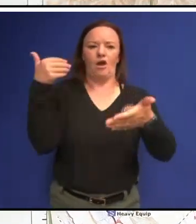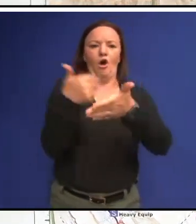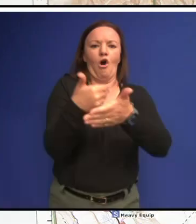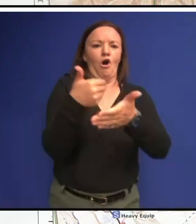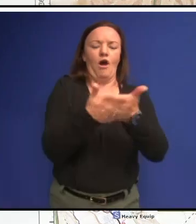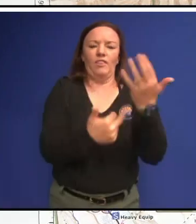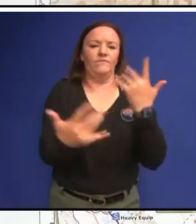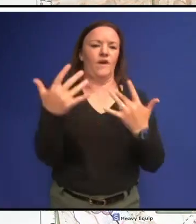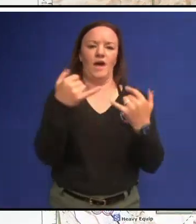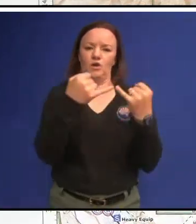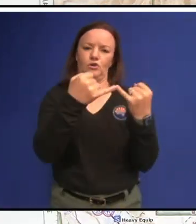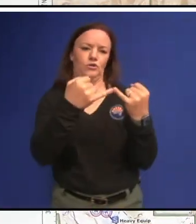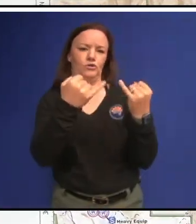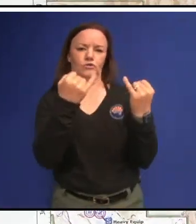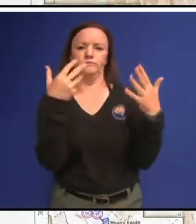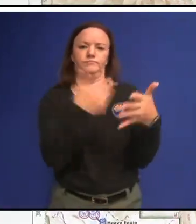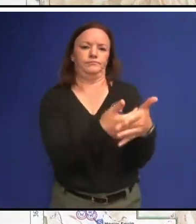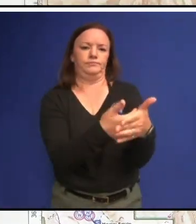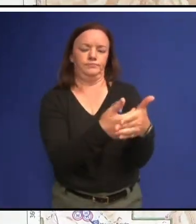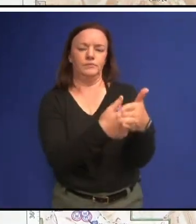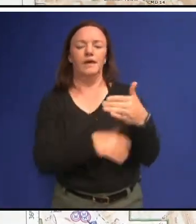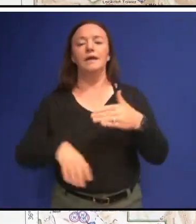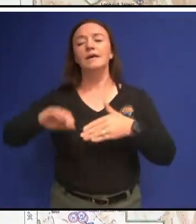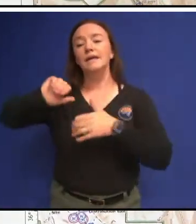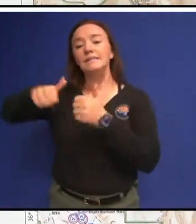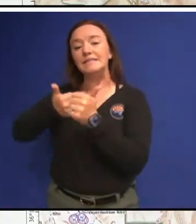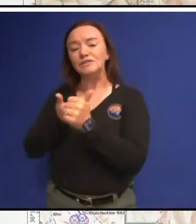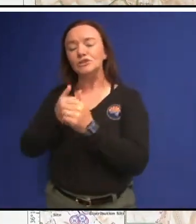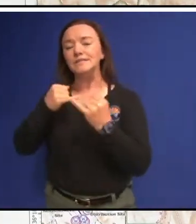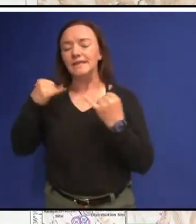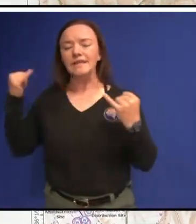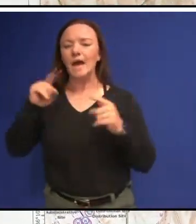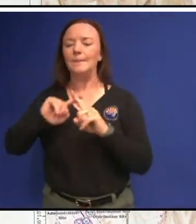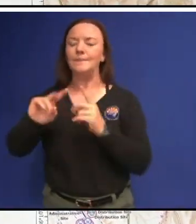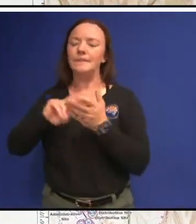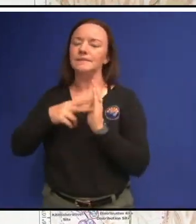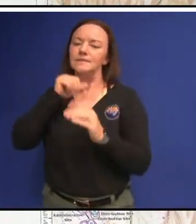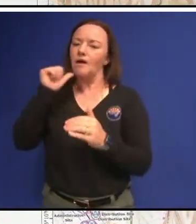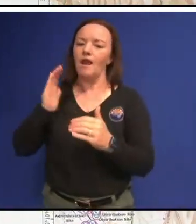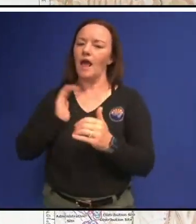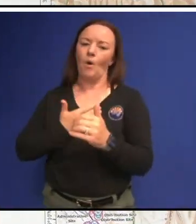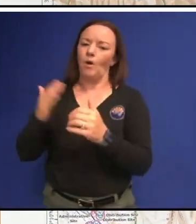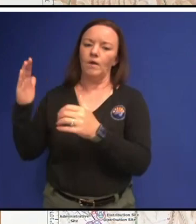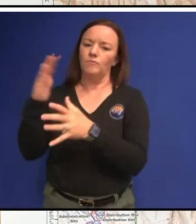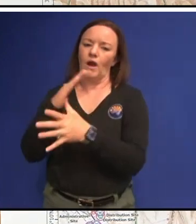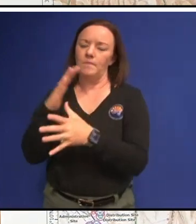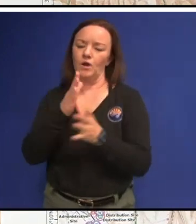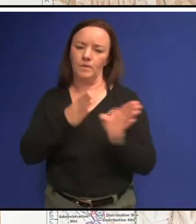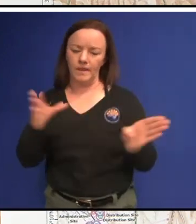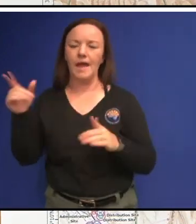primary plan, but it's something we put in place to prepare for a